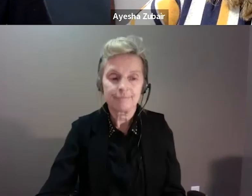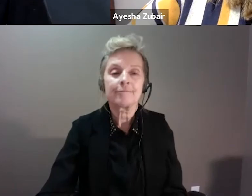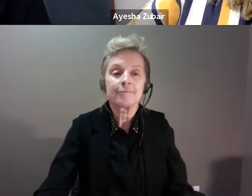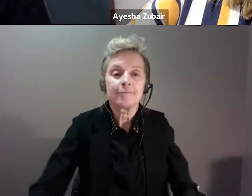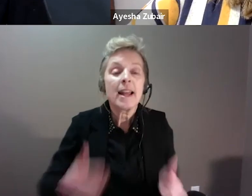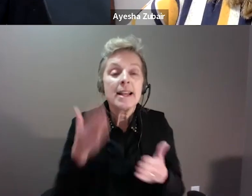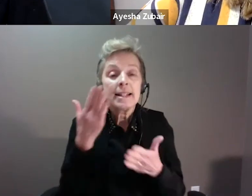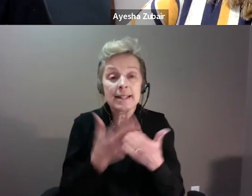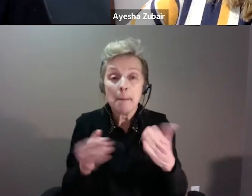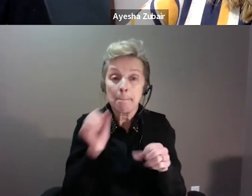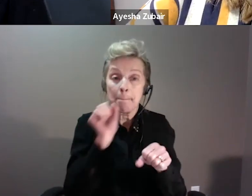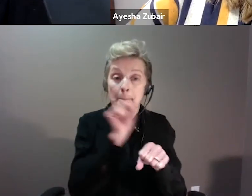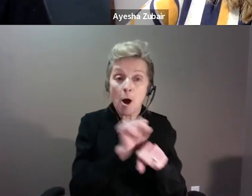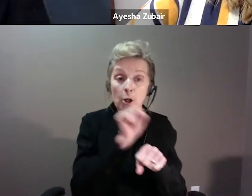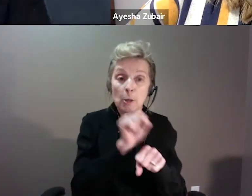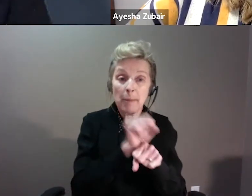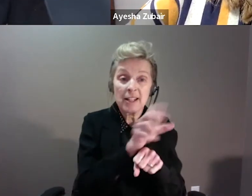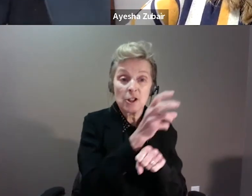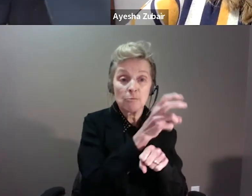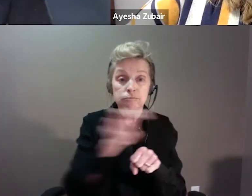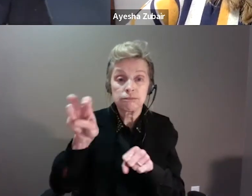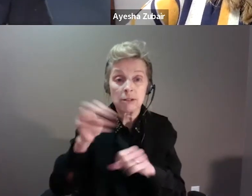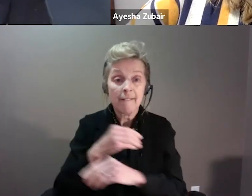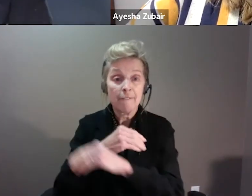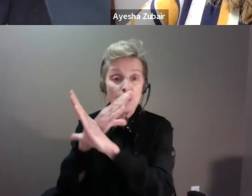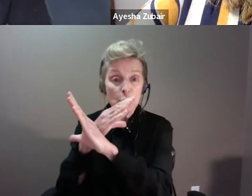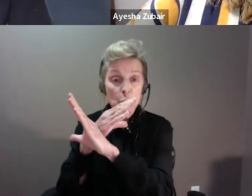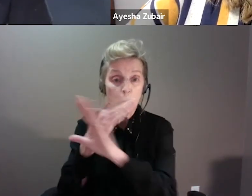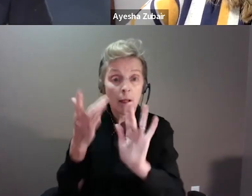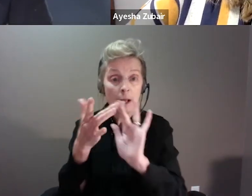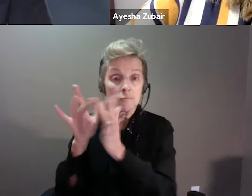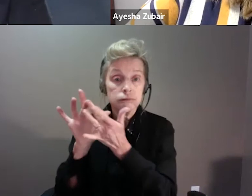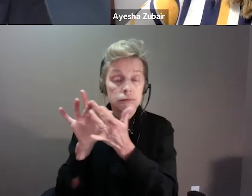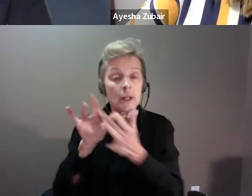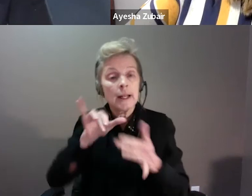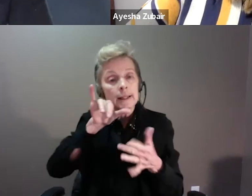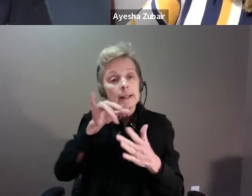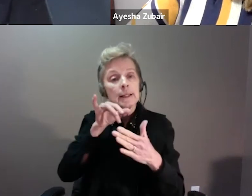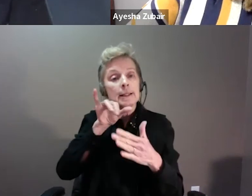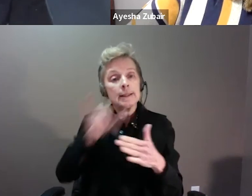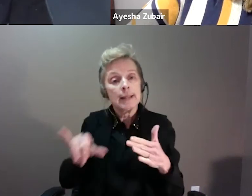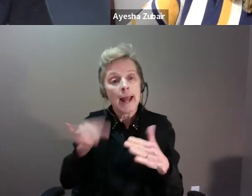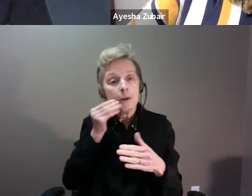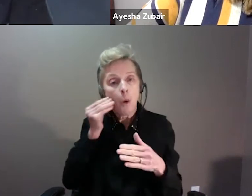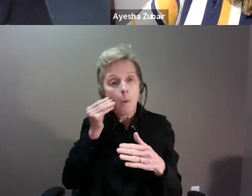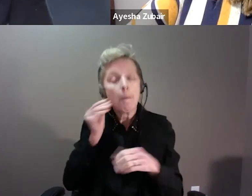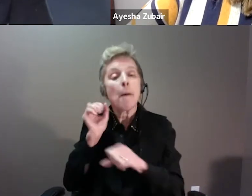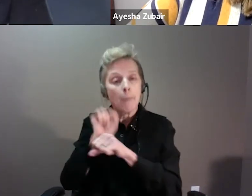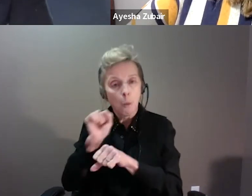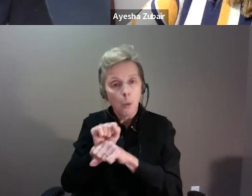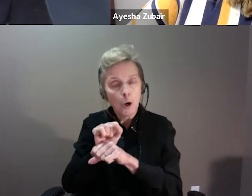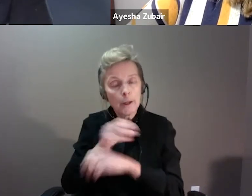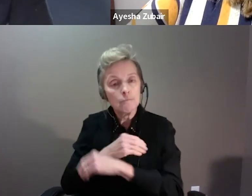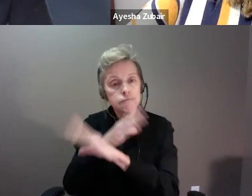environment, right? Virtual reality, utilizing work from home platforms. So in this world